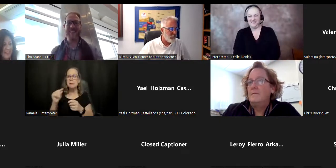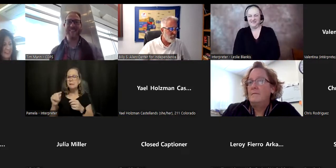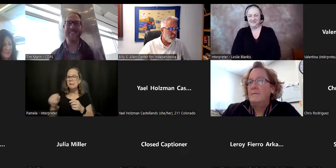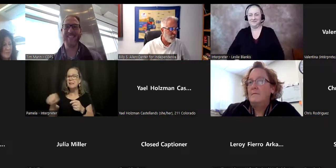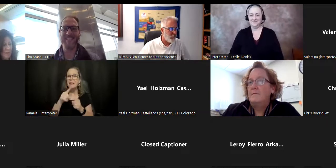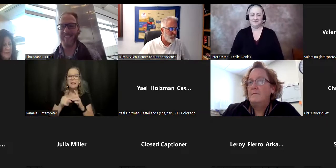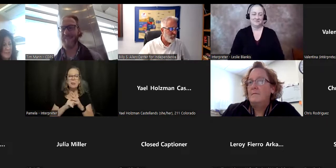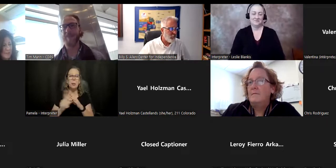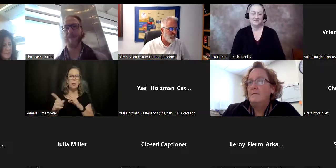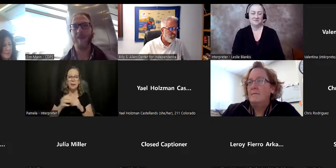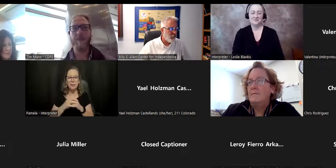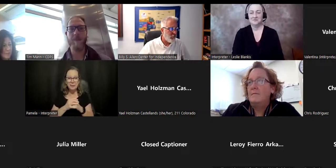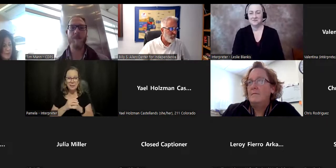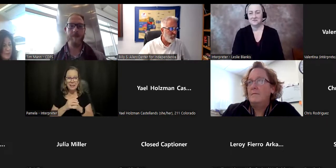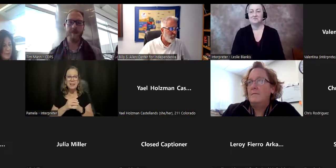away.